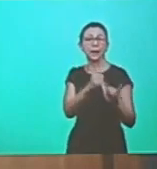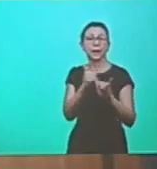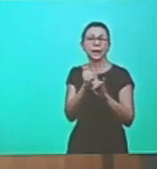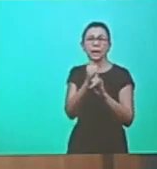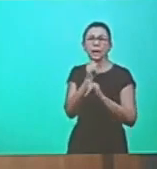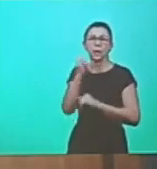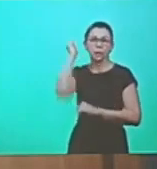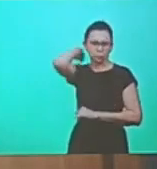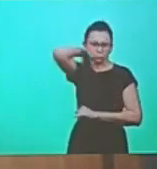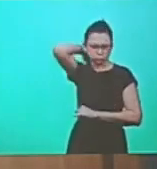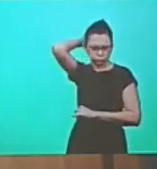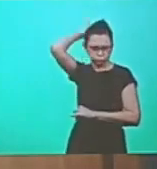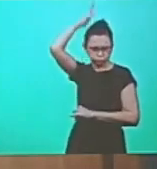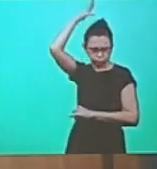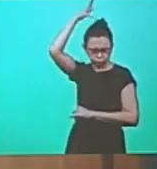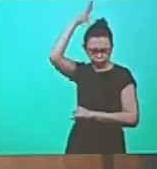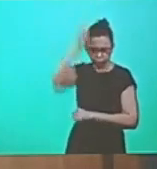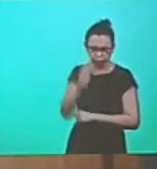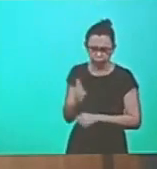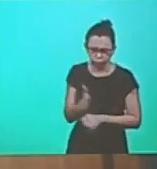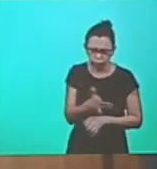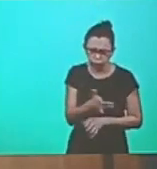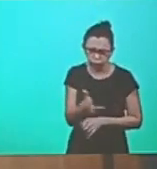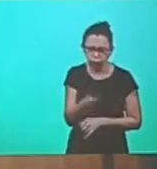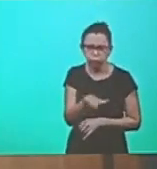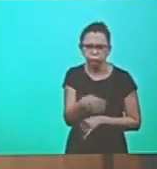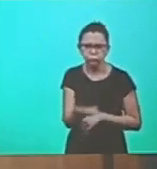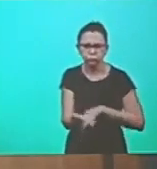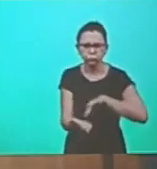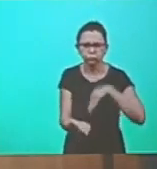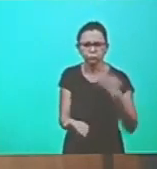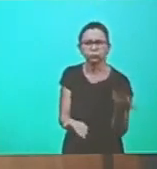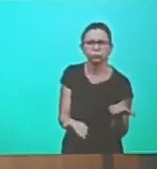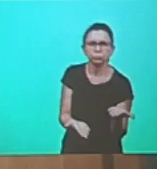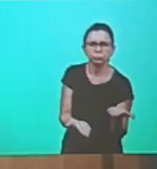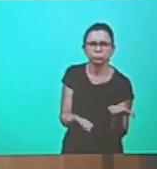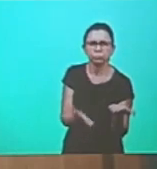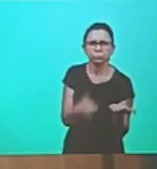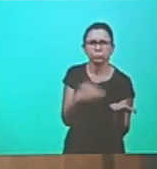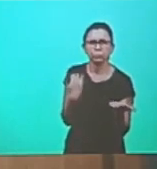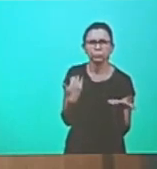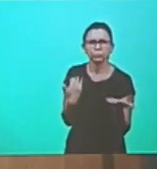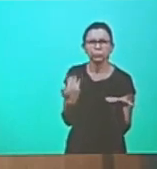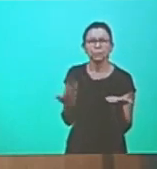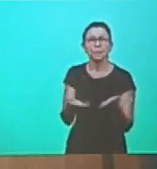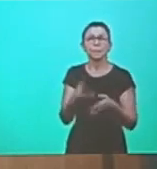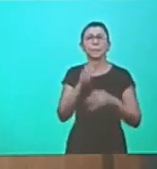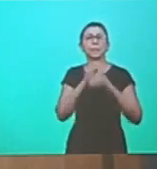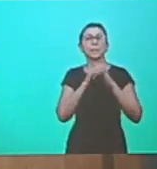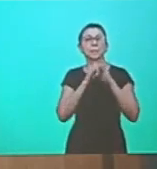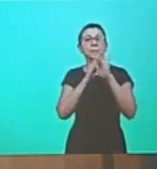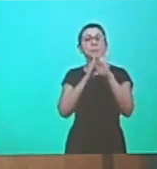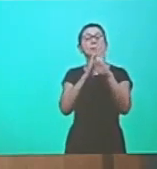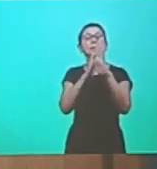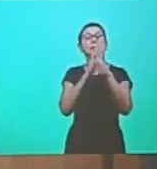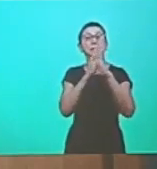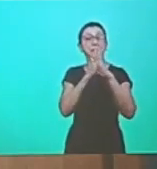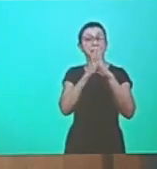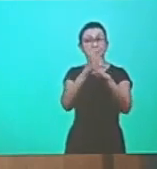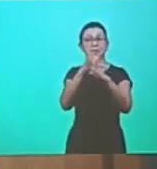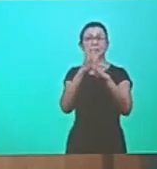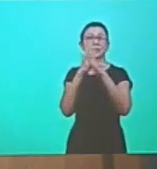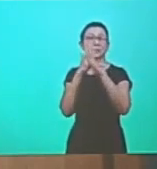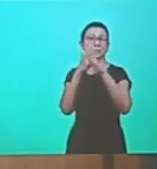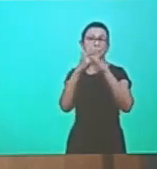trumpet, we see that the one third of the animals of the sea creatures in the sea also died. And in the third trumpet, we